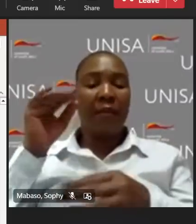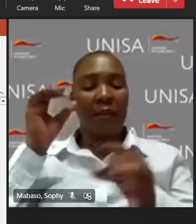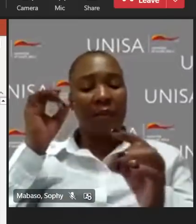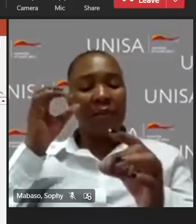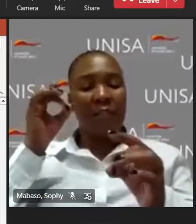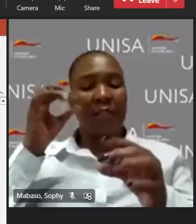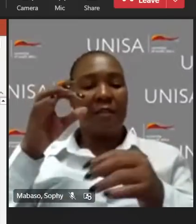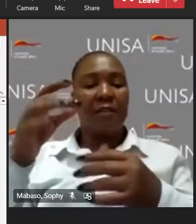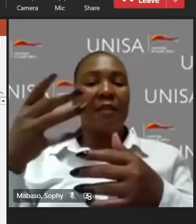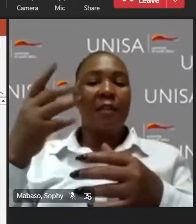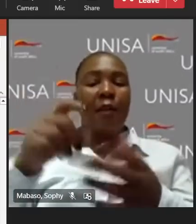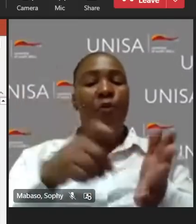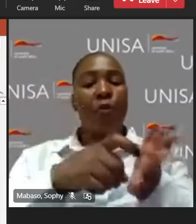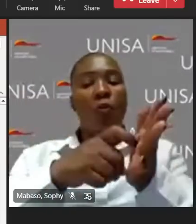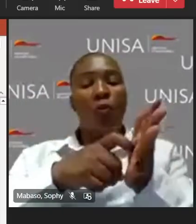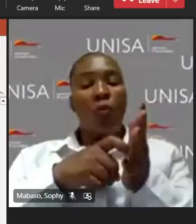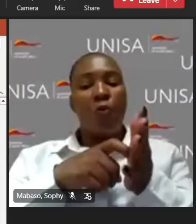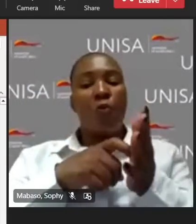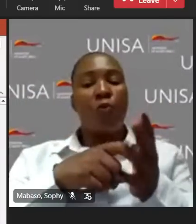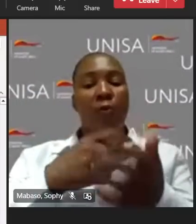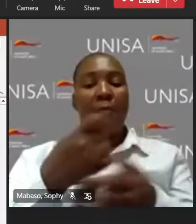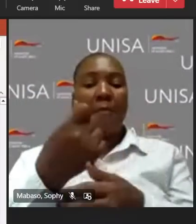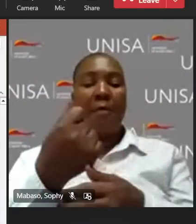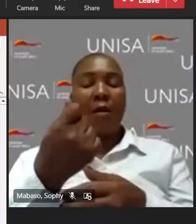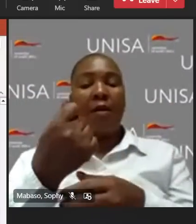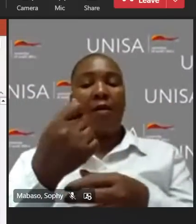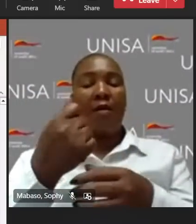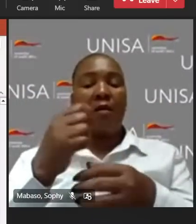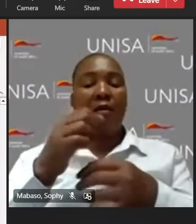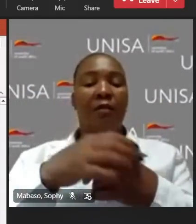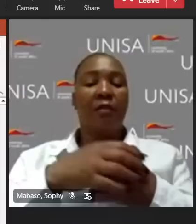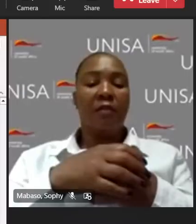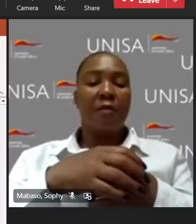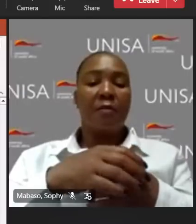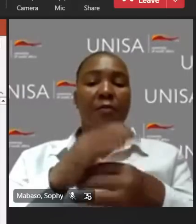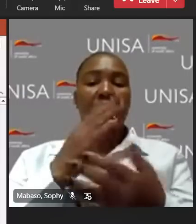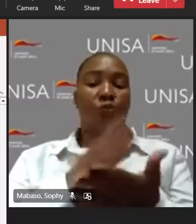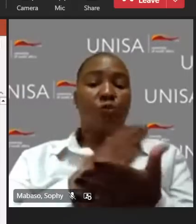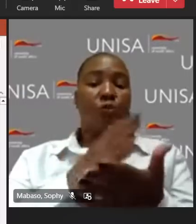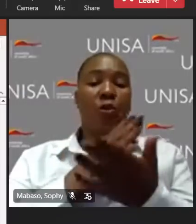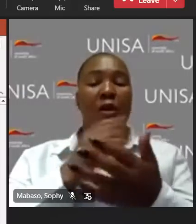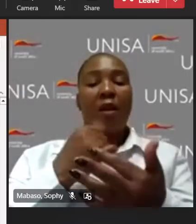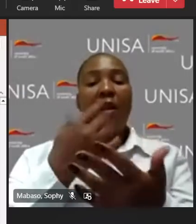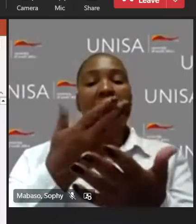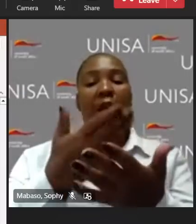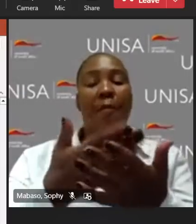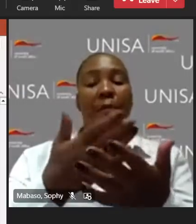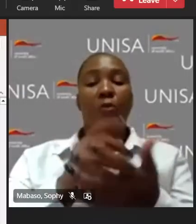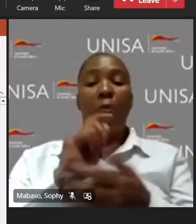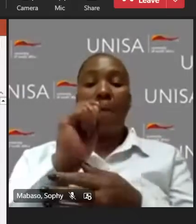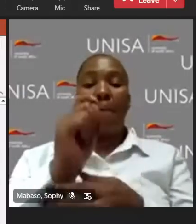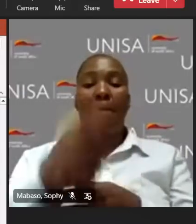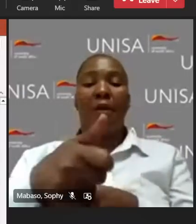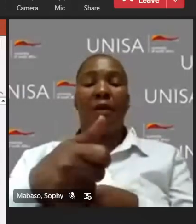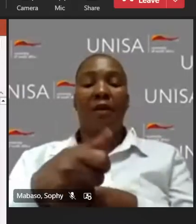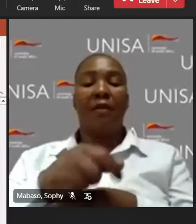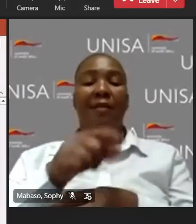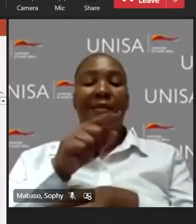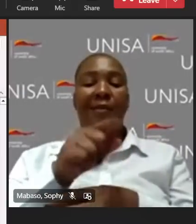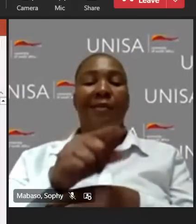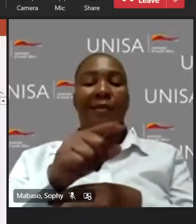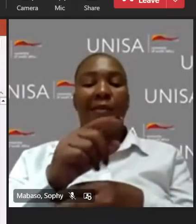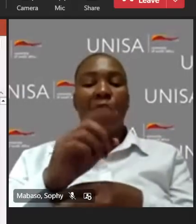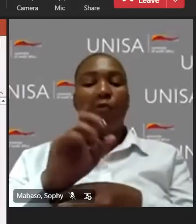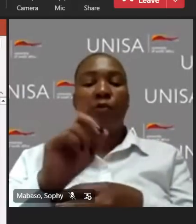you earn money every month, to be sure that you will be able to settle the debt that you've